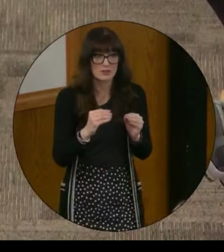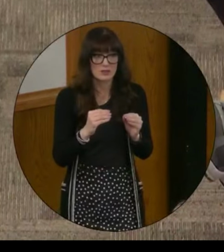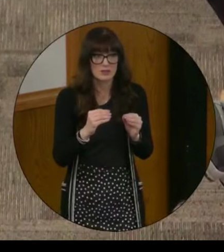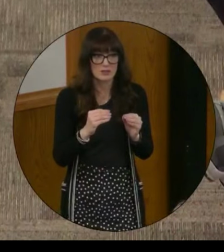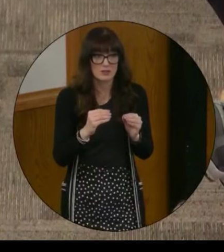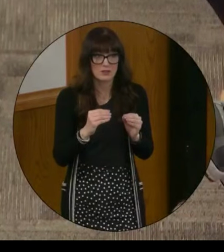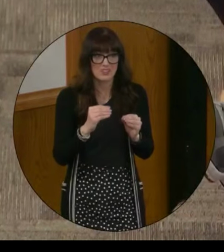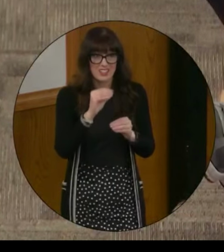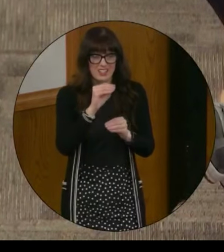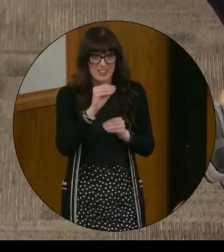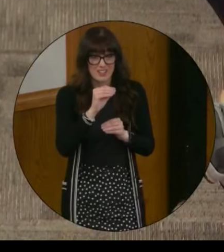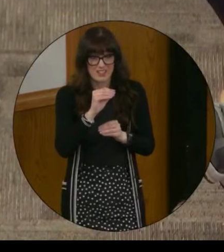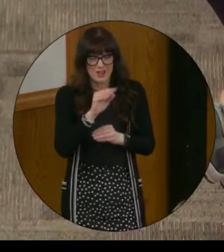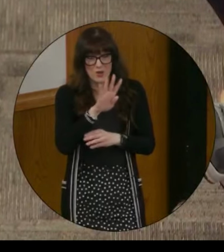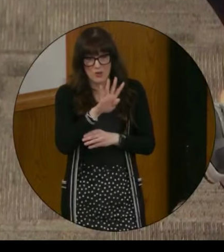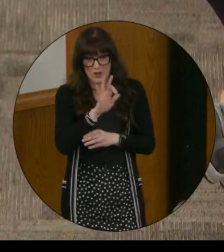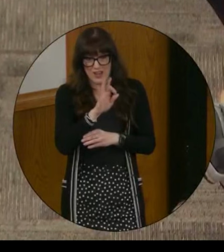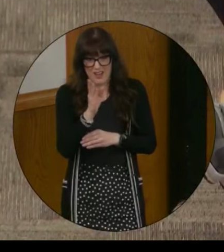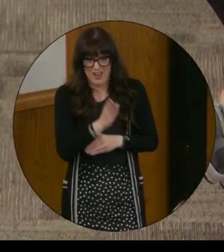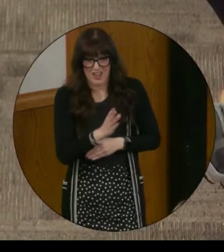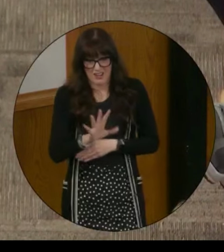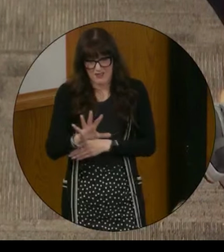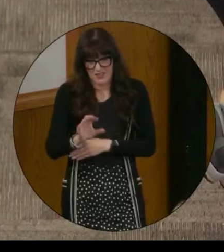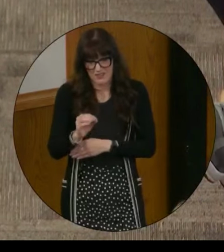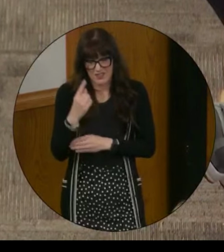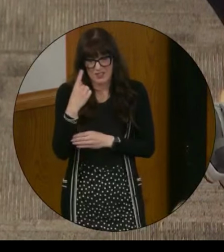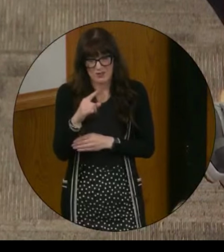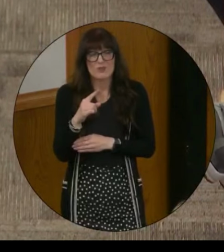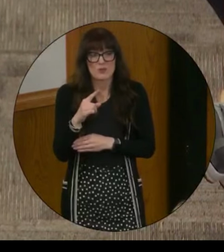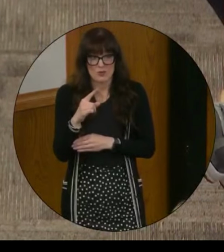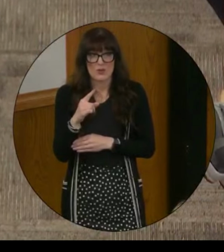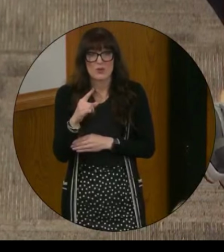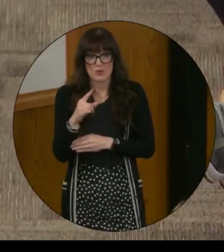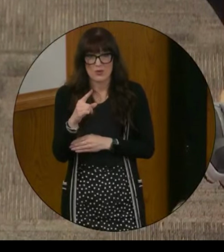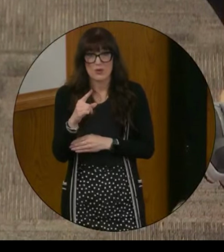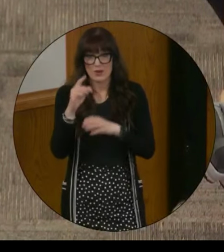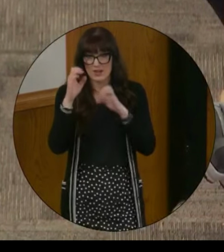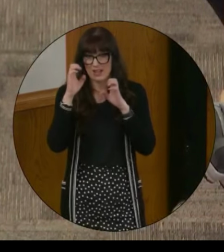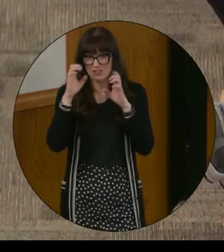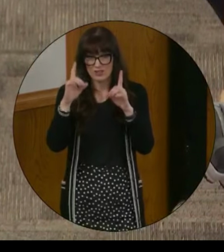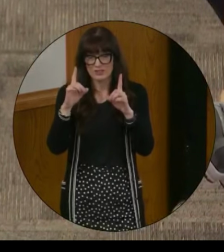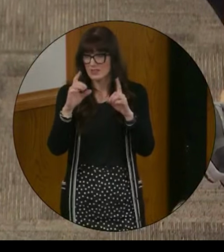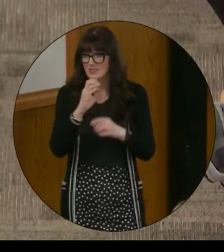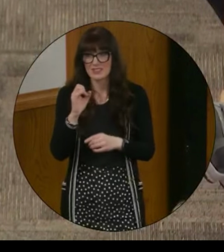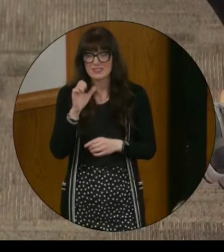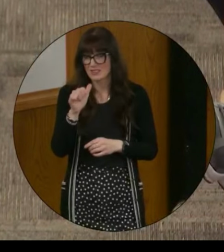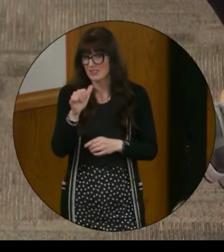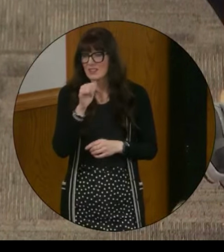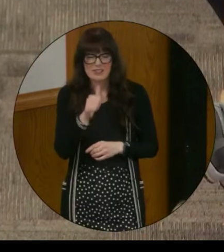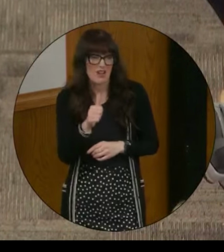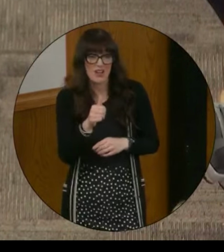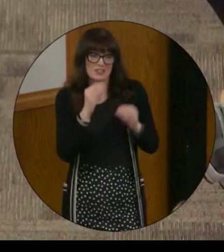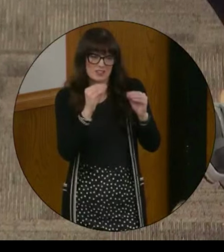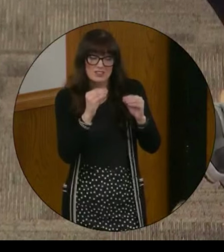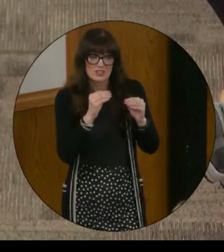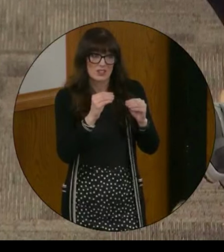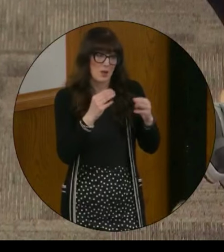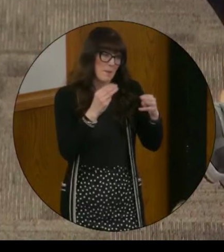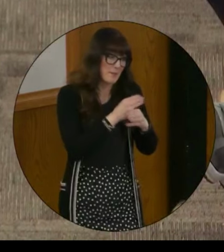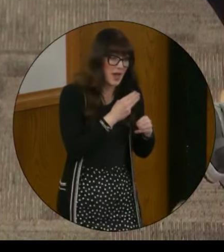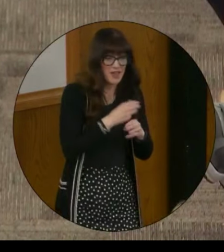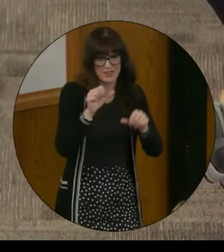of 50 in this country for education. CCSD is not teaching our kids about math, science, English, or